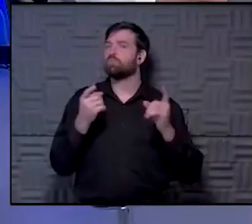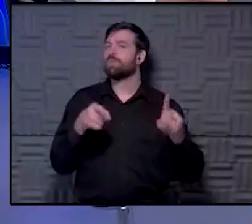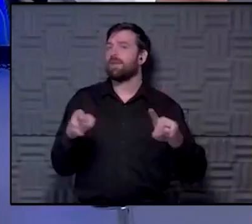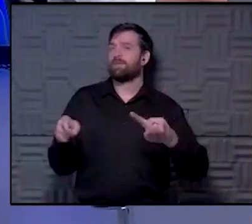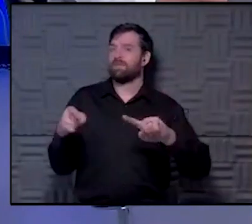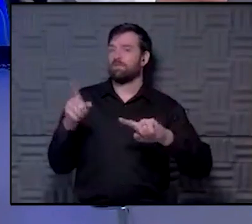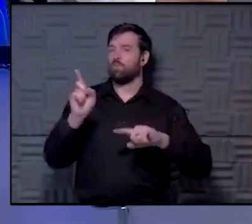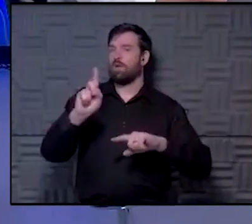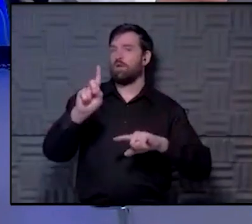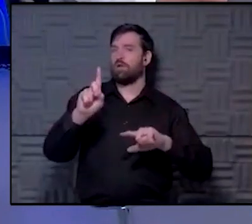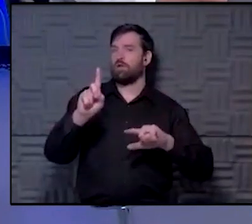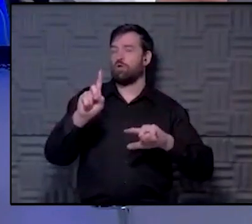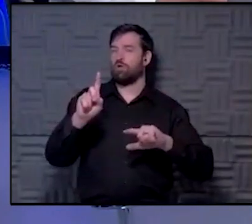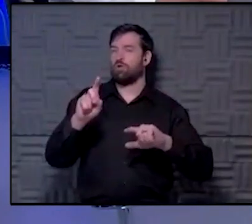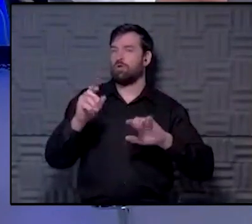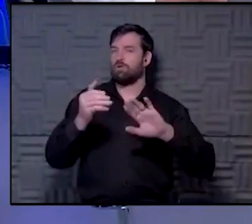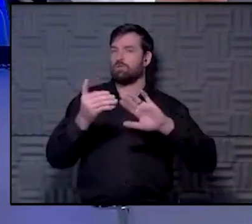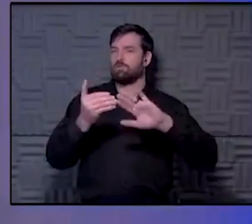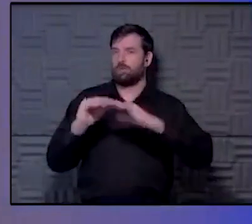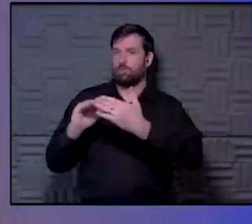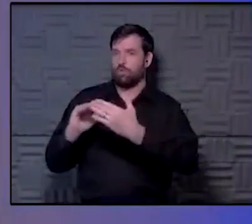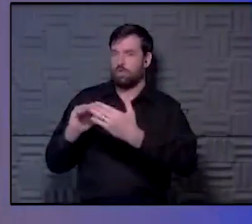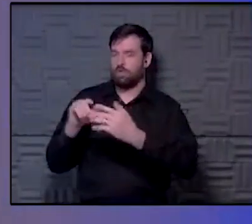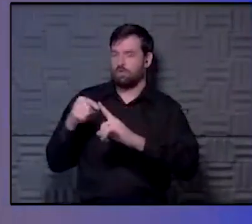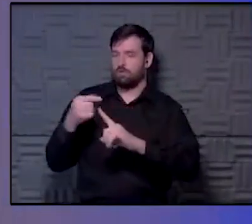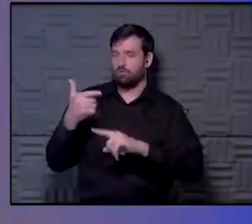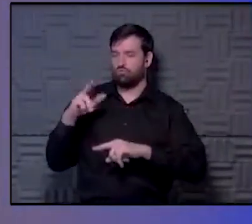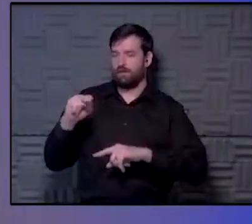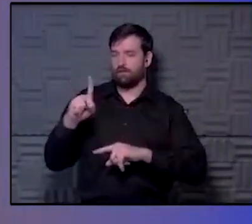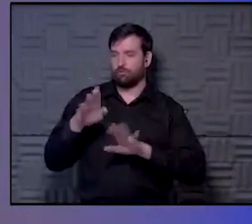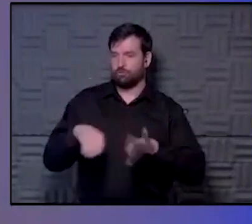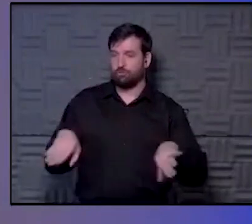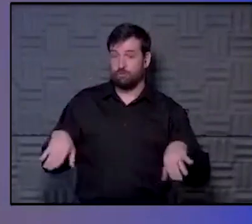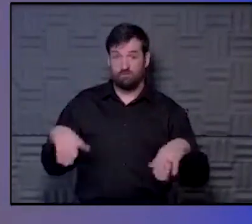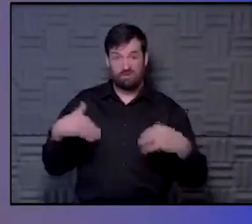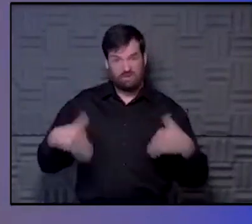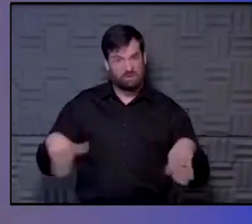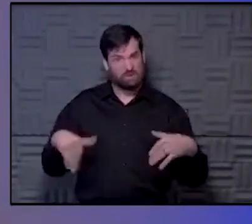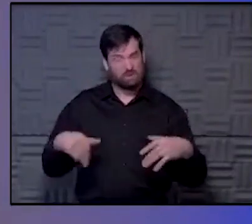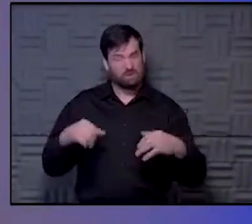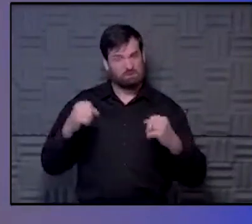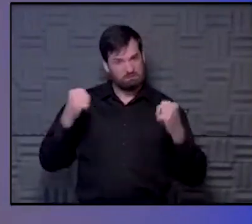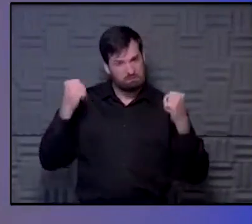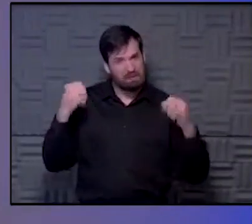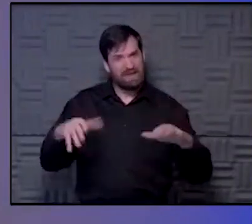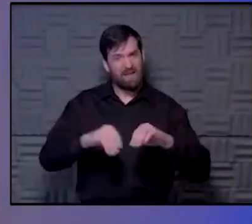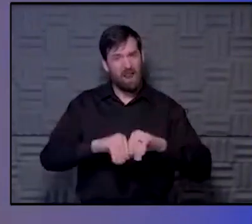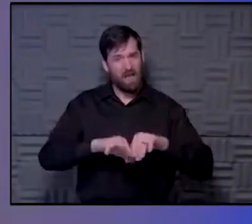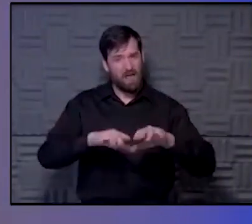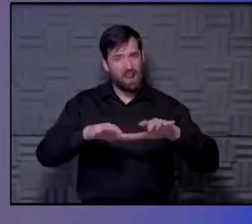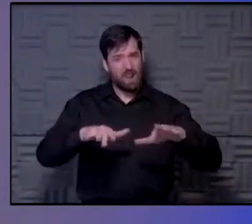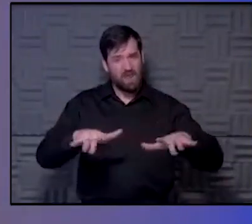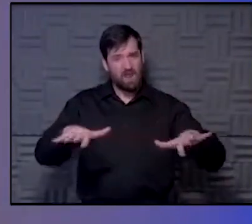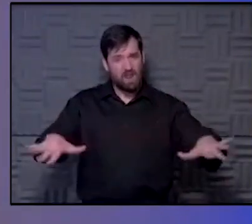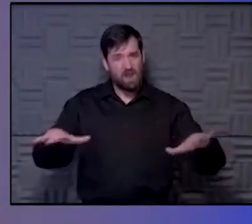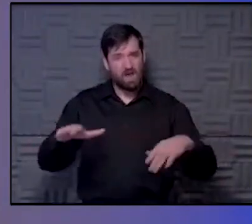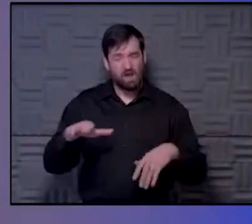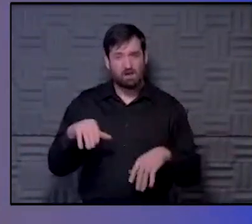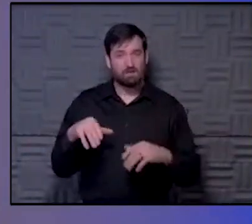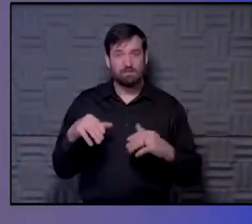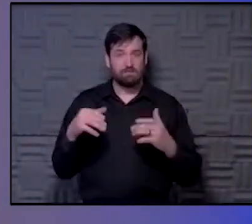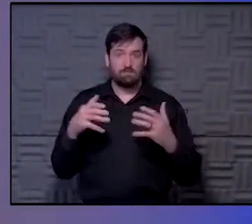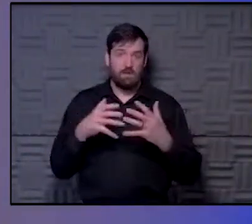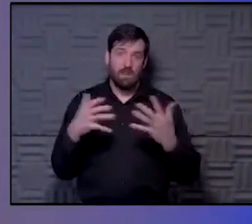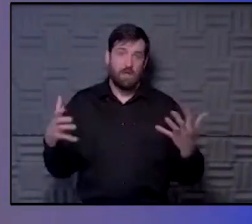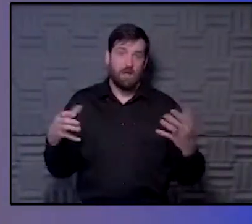community where the grandchildren live. So if it's a hot spot where they have lots of places in school,